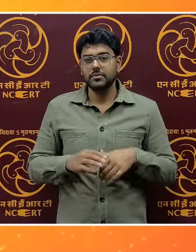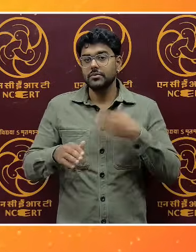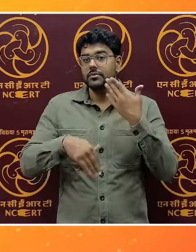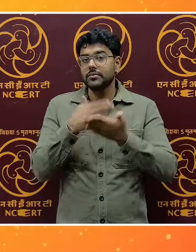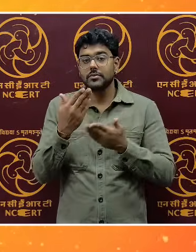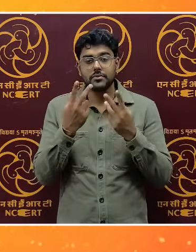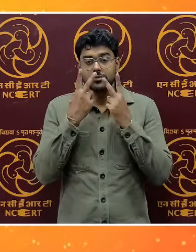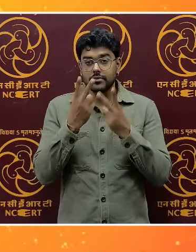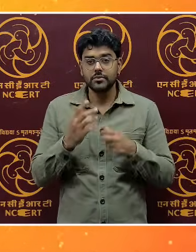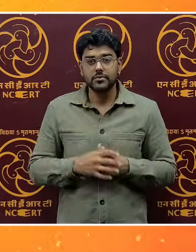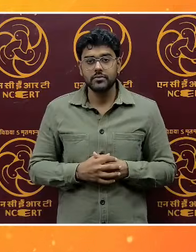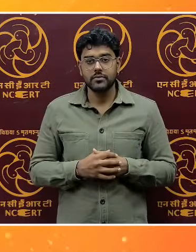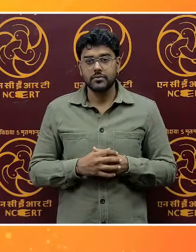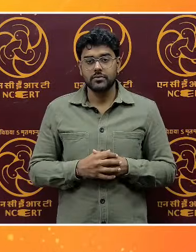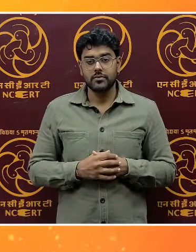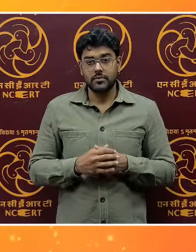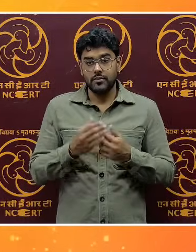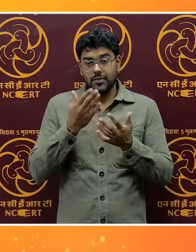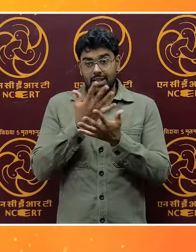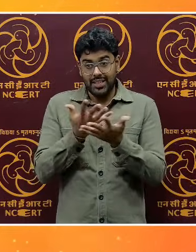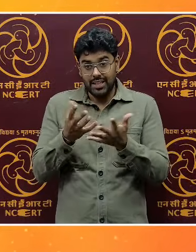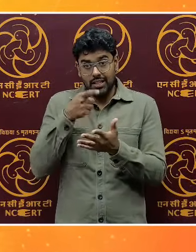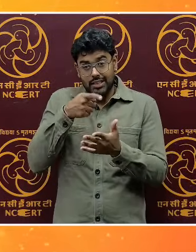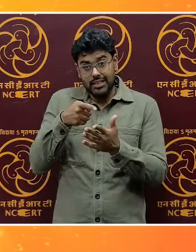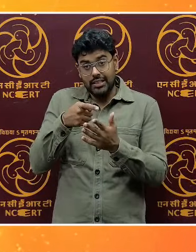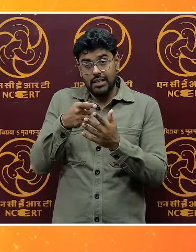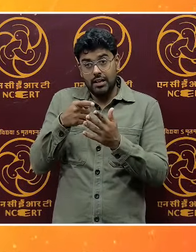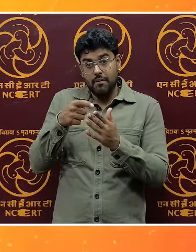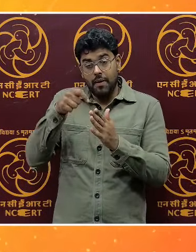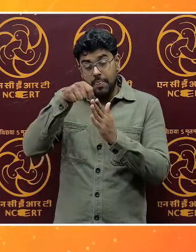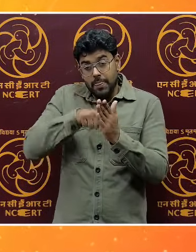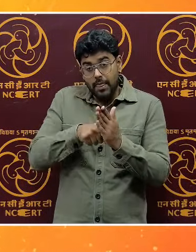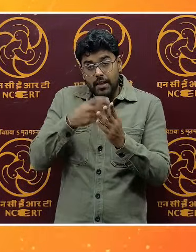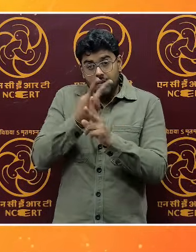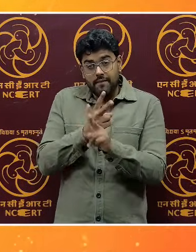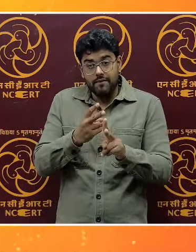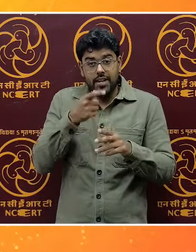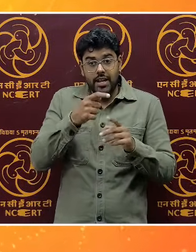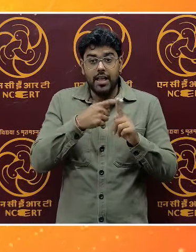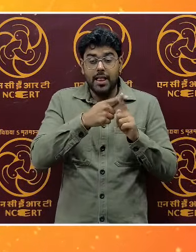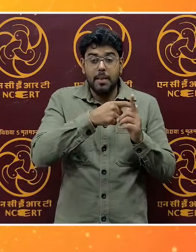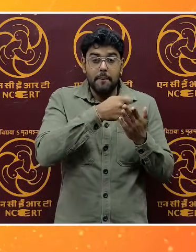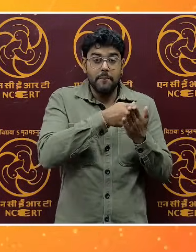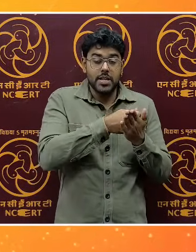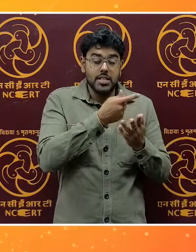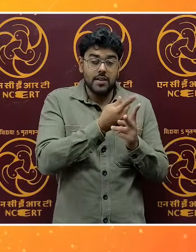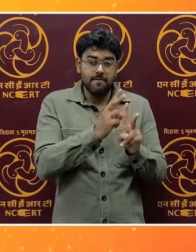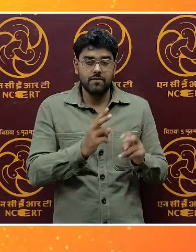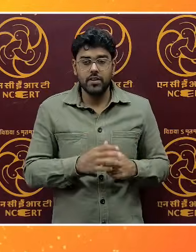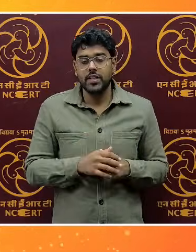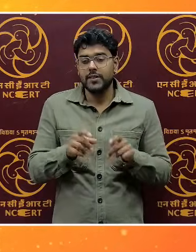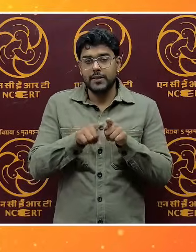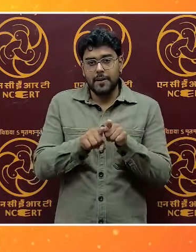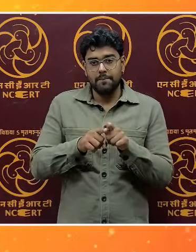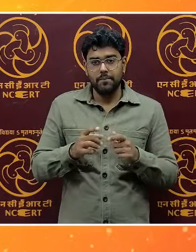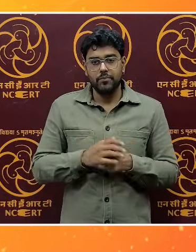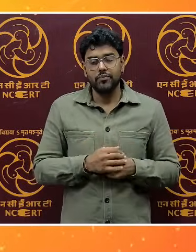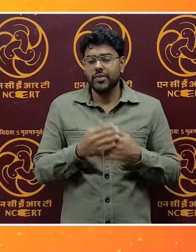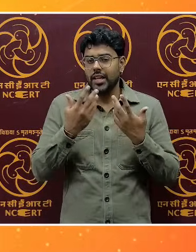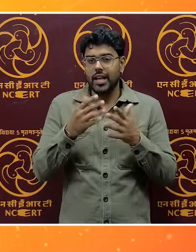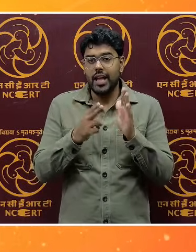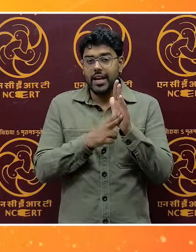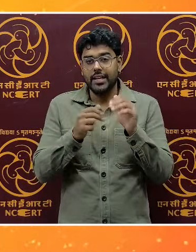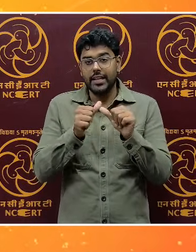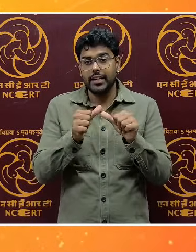that the properties of compound are different from those of elements forming that compound. Like I have talked of, Na